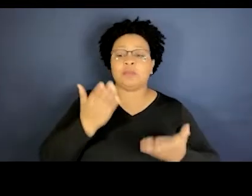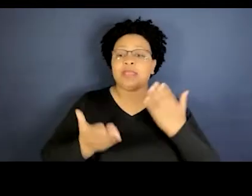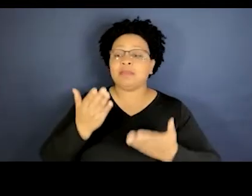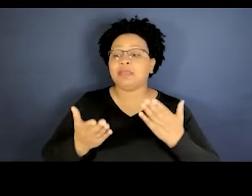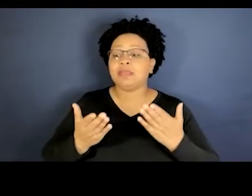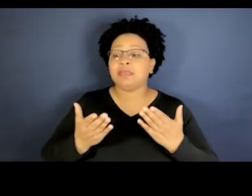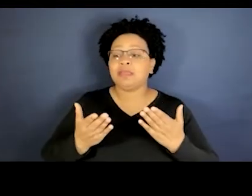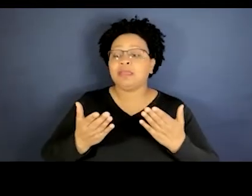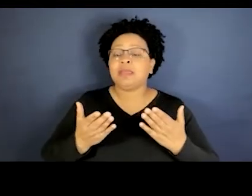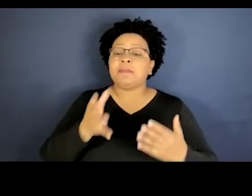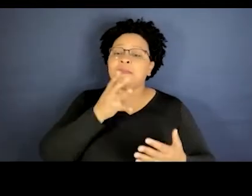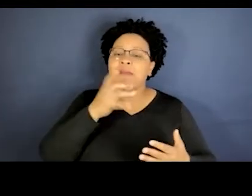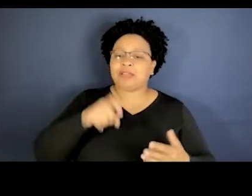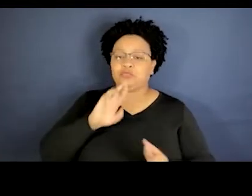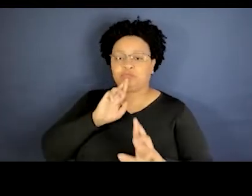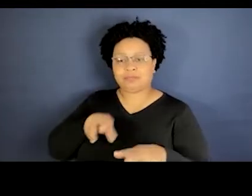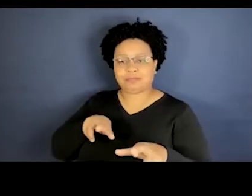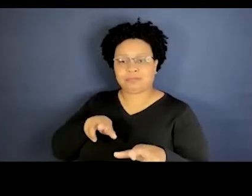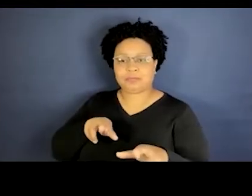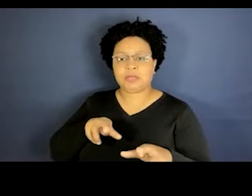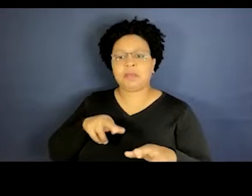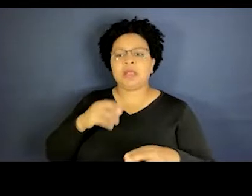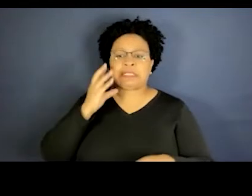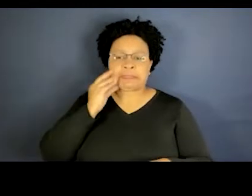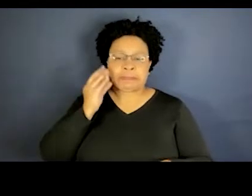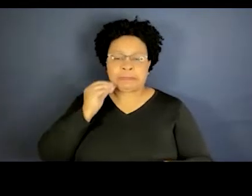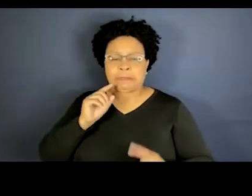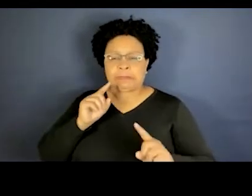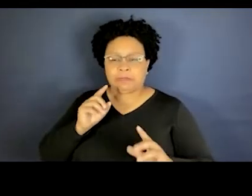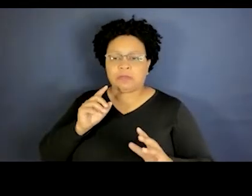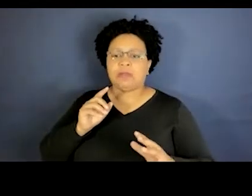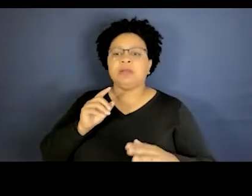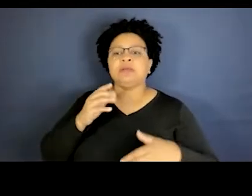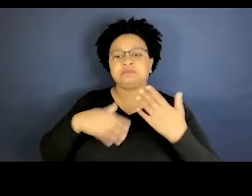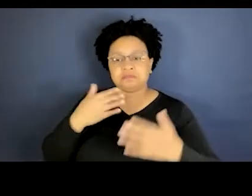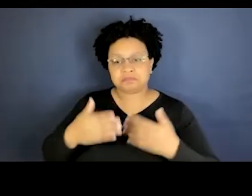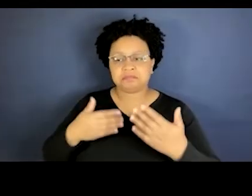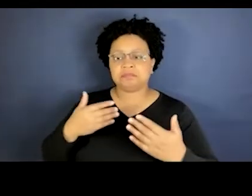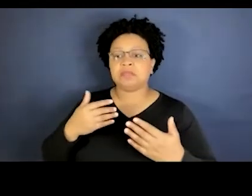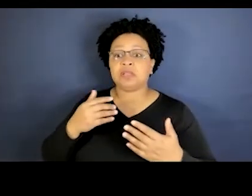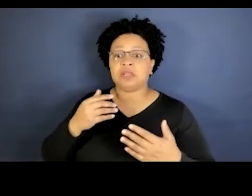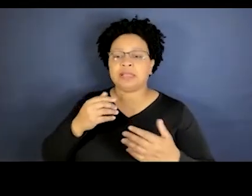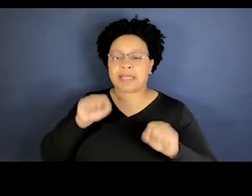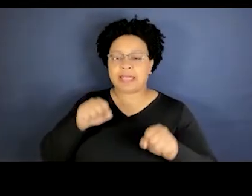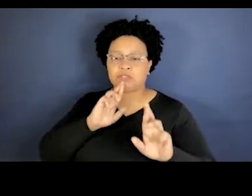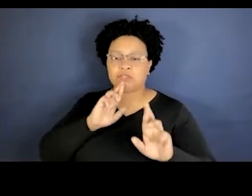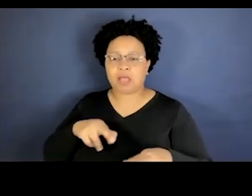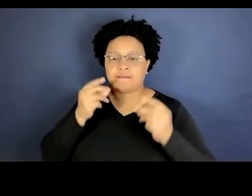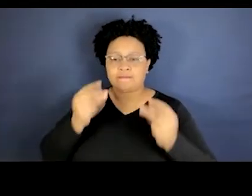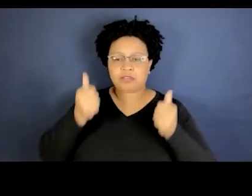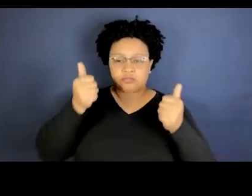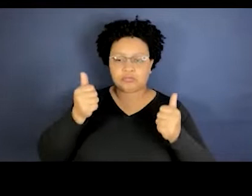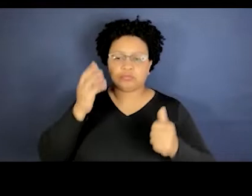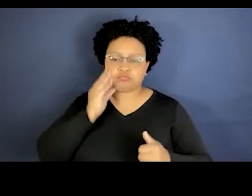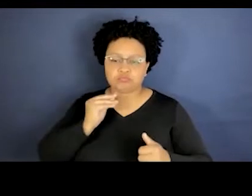mother had to respond. And as she became more seasoned in her advocacy, she was able to respond more quickly and be able to pull in the